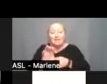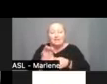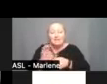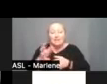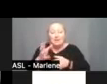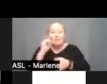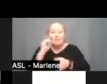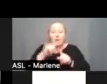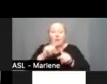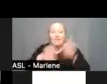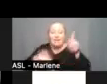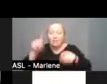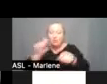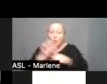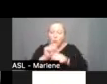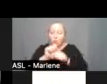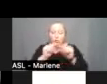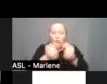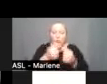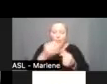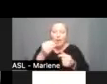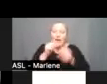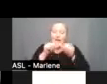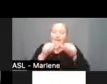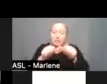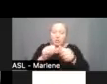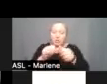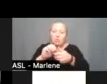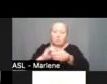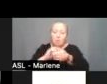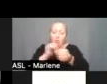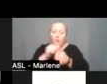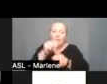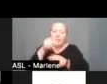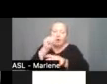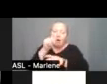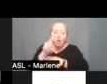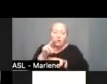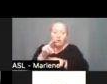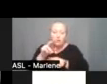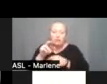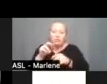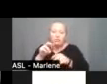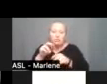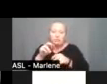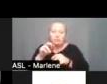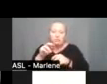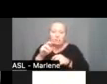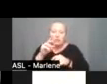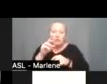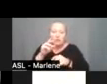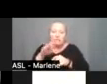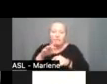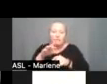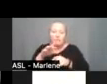workforce continue our partnerships with alder to be able to offer tuition assistance um and find different ways